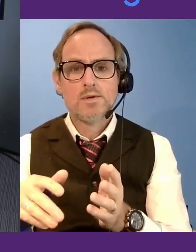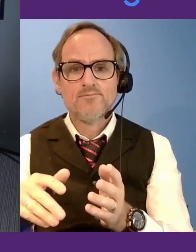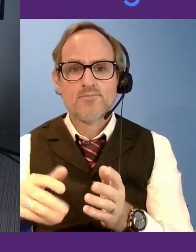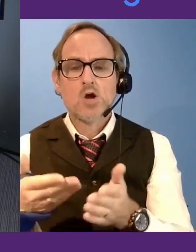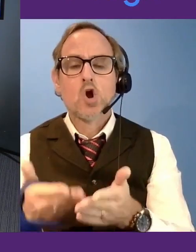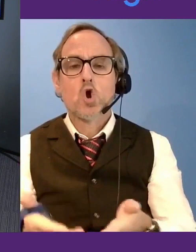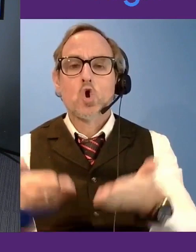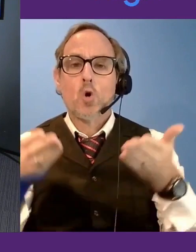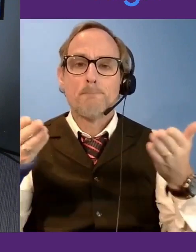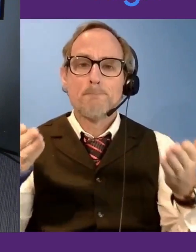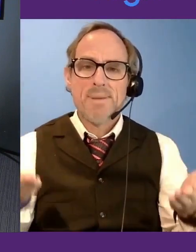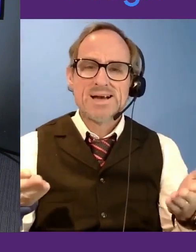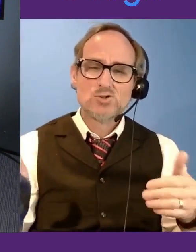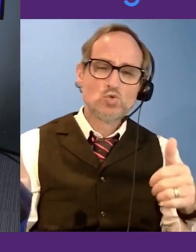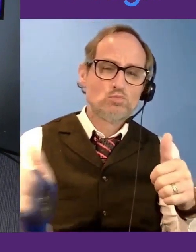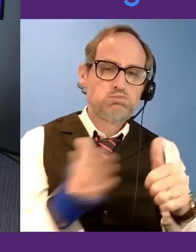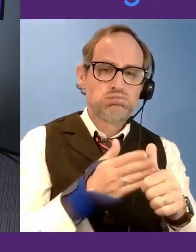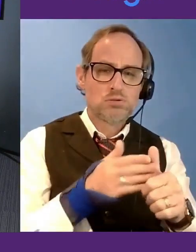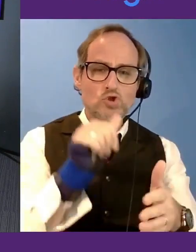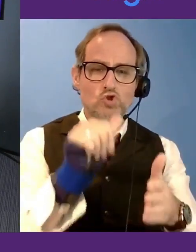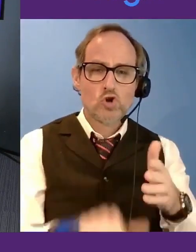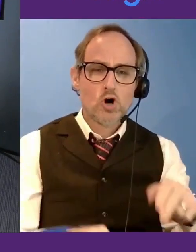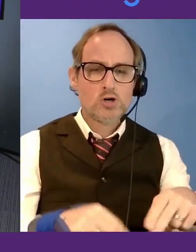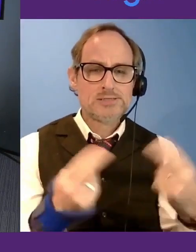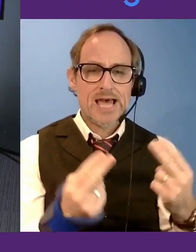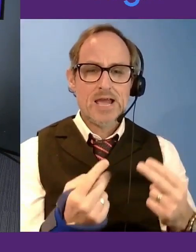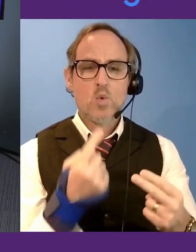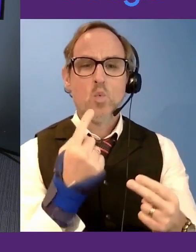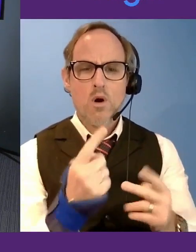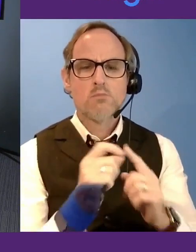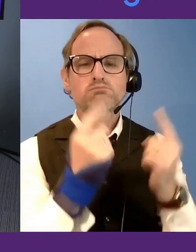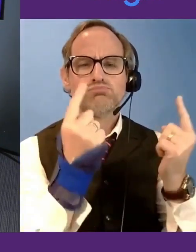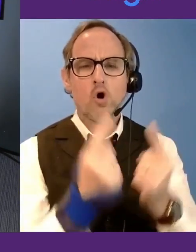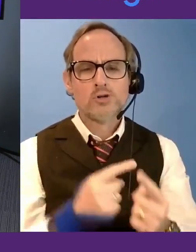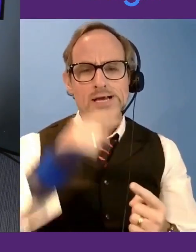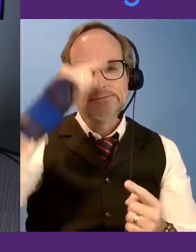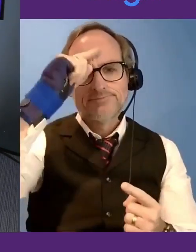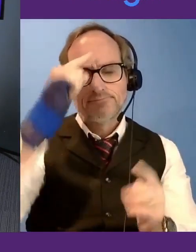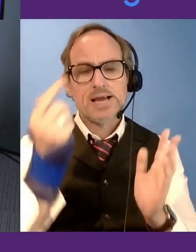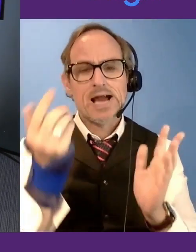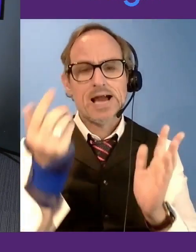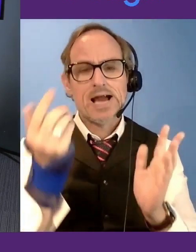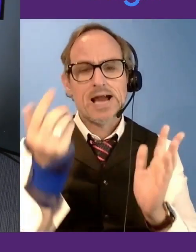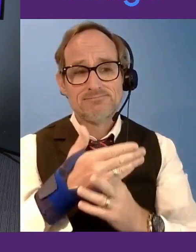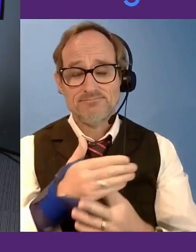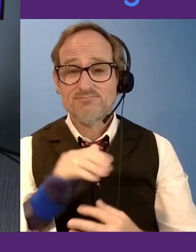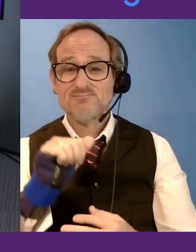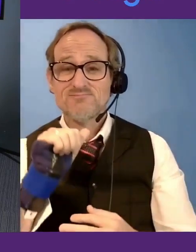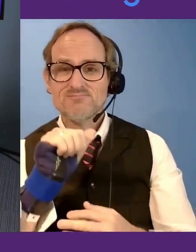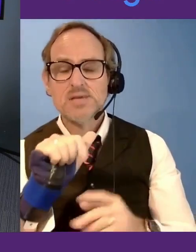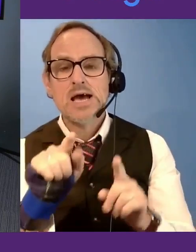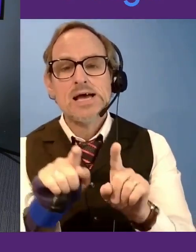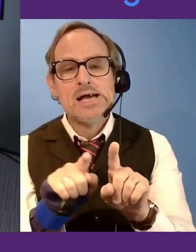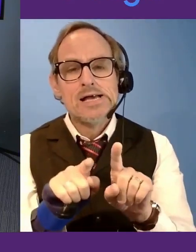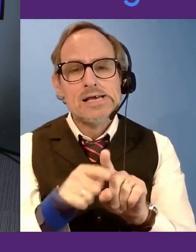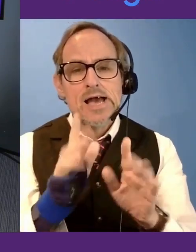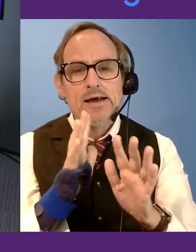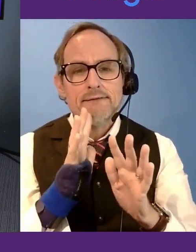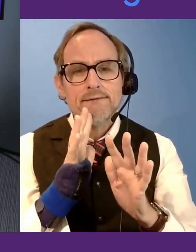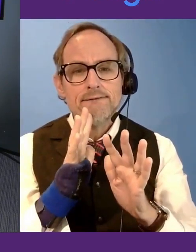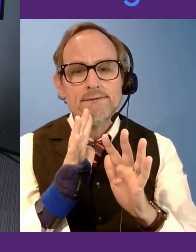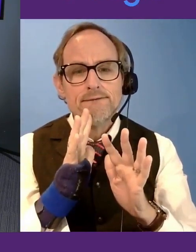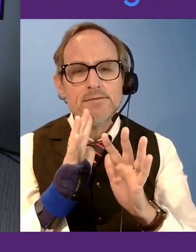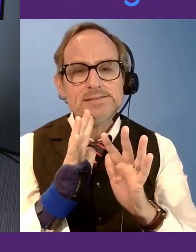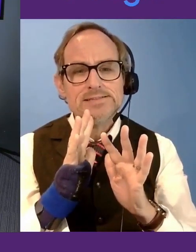right. I've always worked by the rule of 10 on that one. If you pick up something in test, it's more expensive than if you picked up in